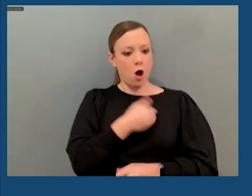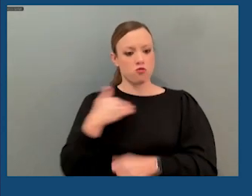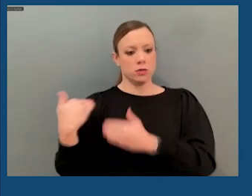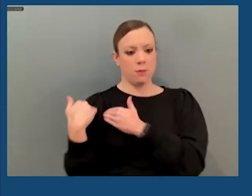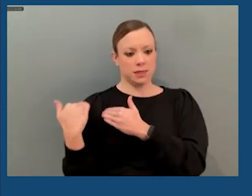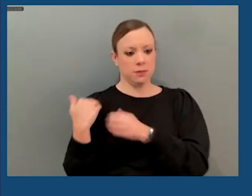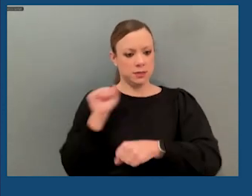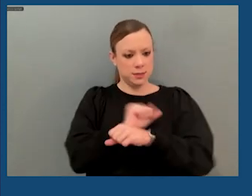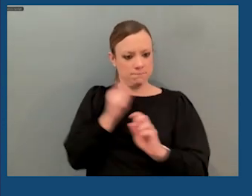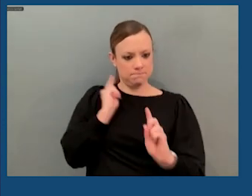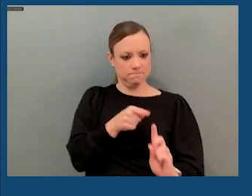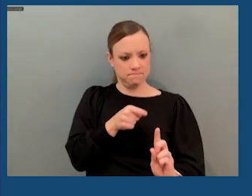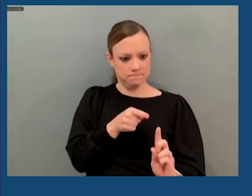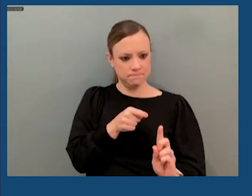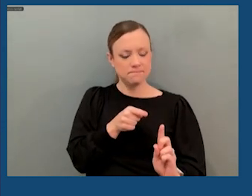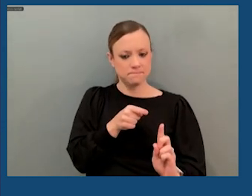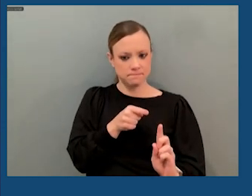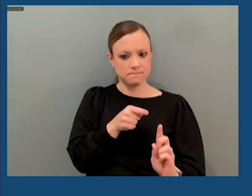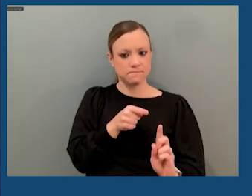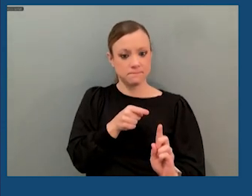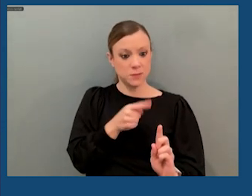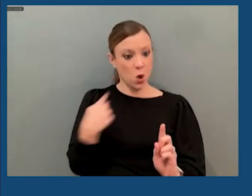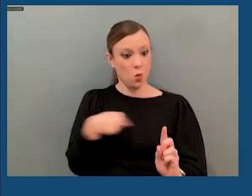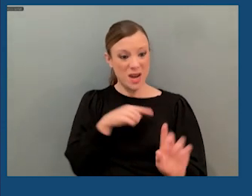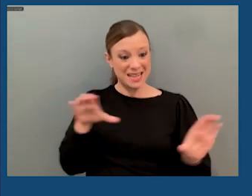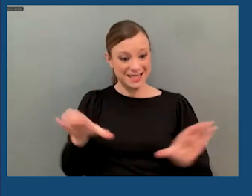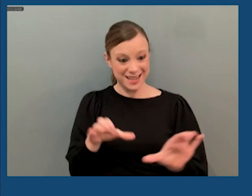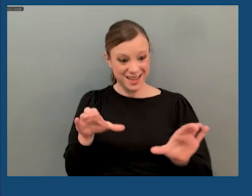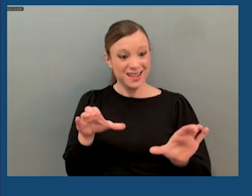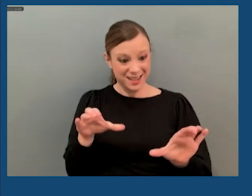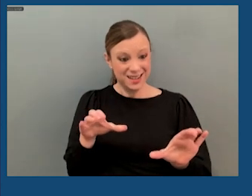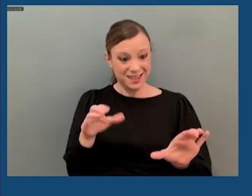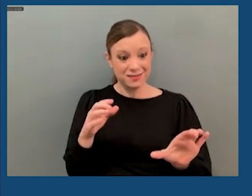We did something on hate crimes back in September.